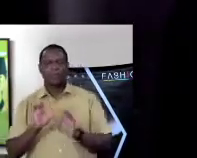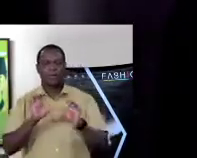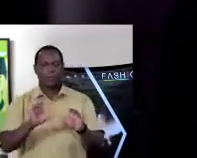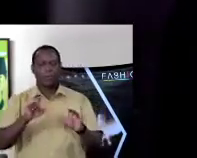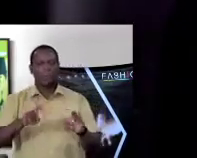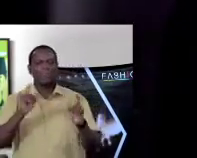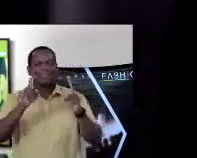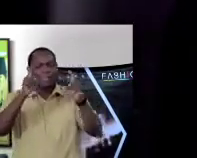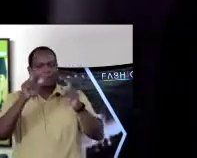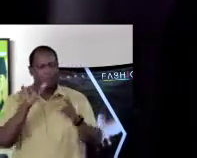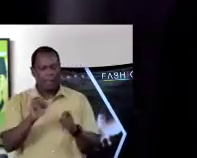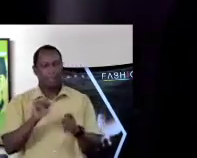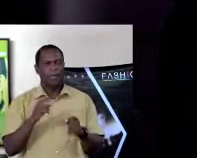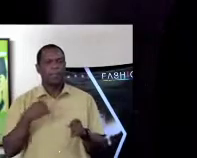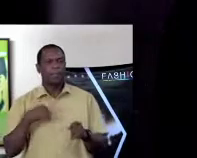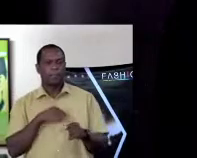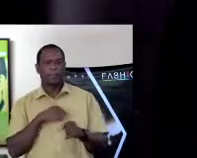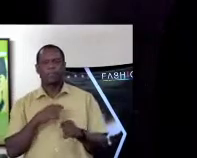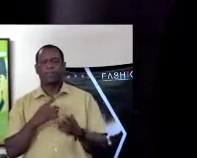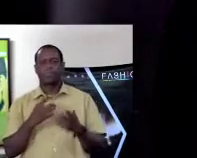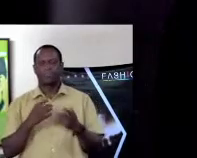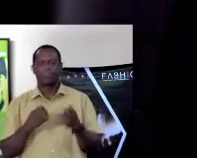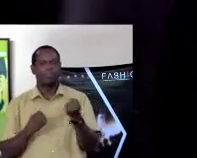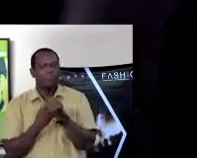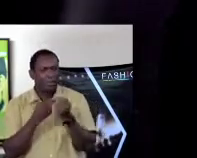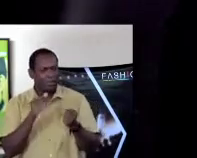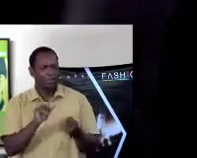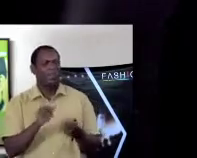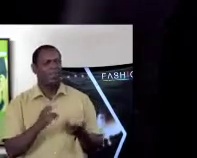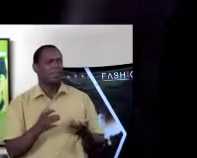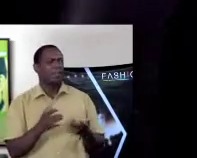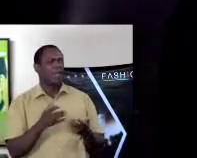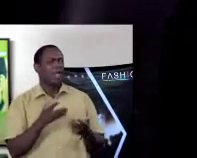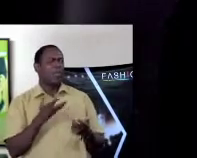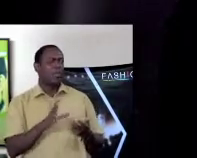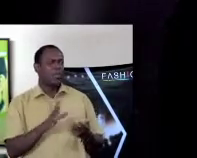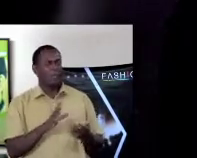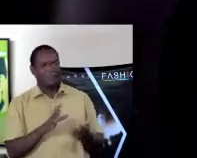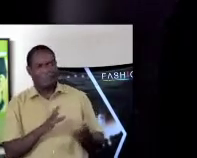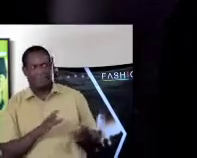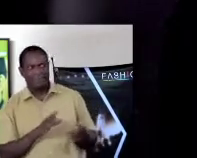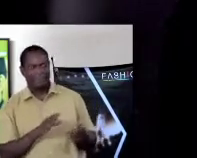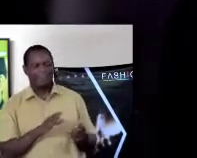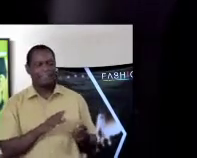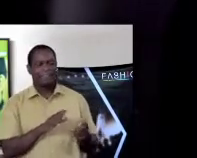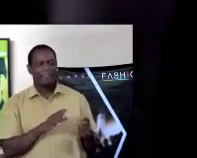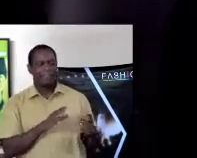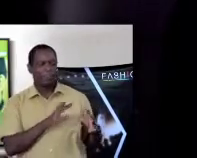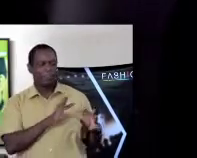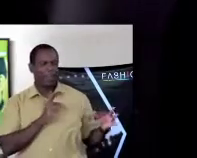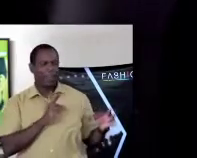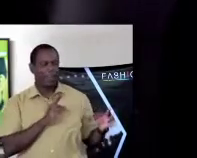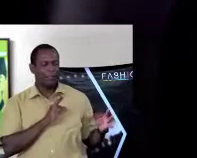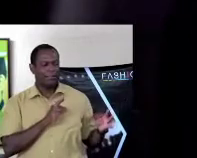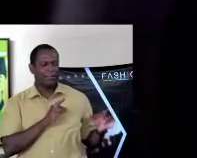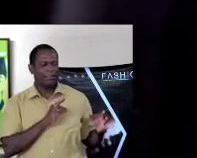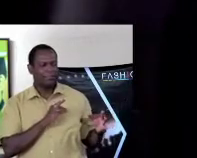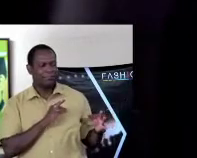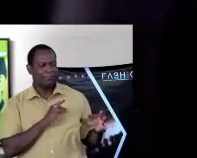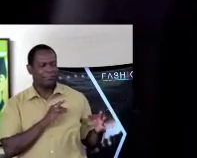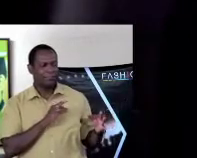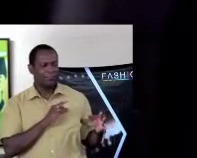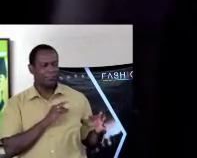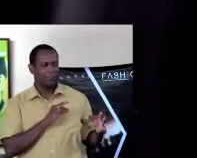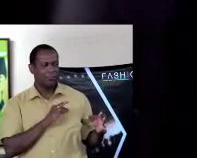because all of the ones who have that, and not to brand my brother's garment, but that is, you know, people see you